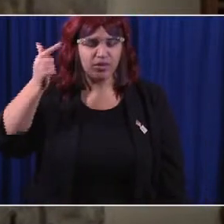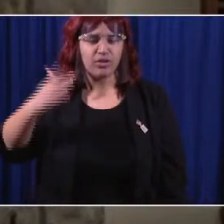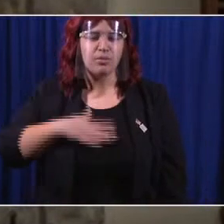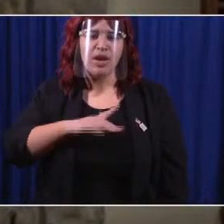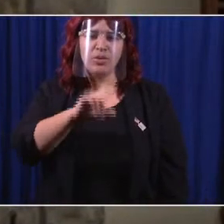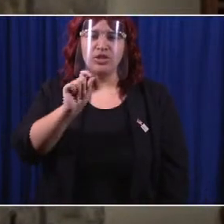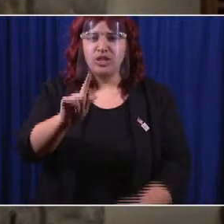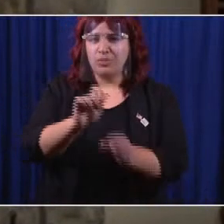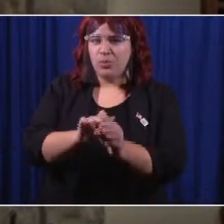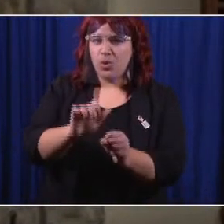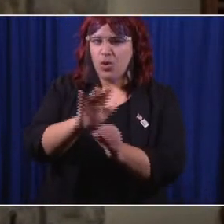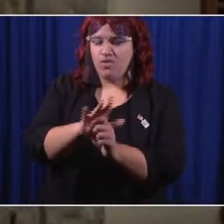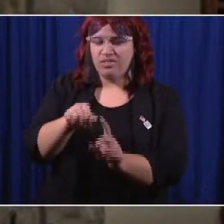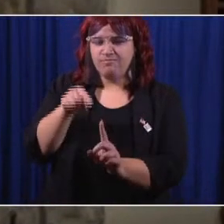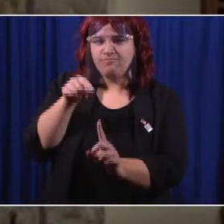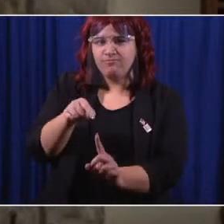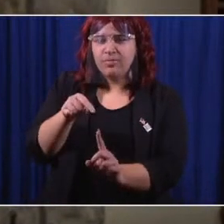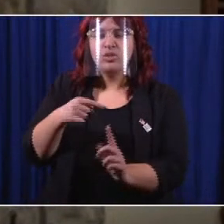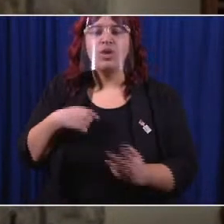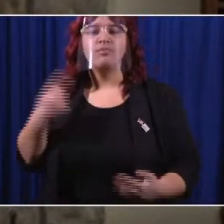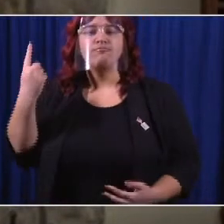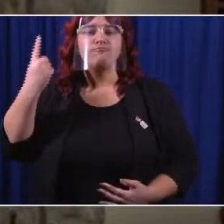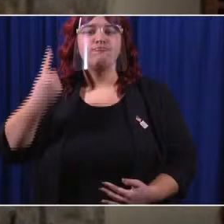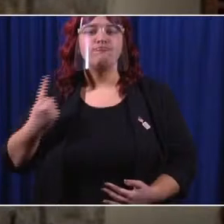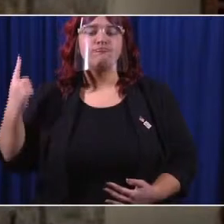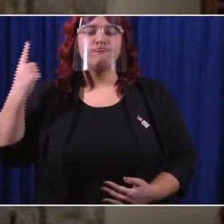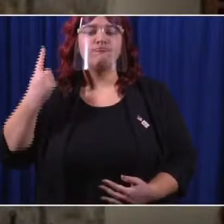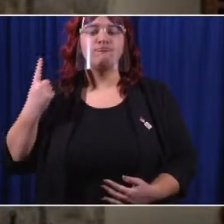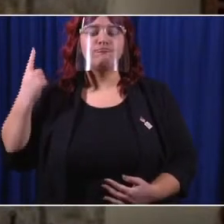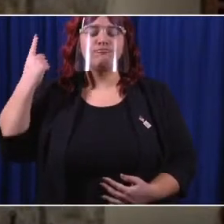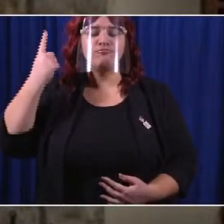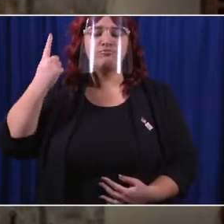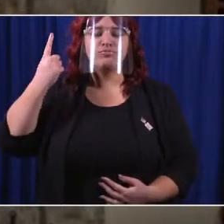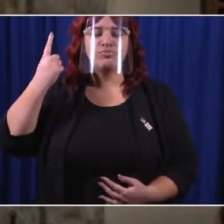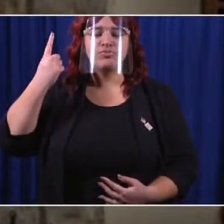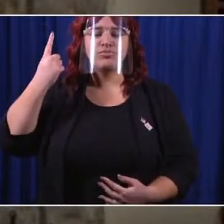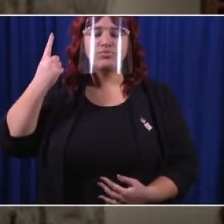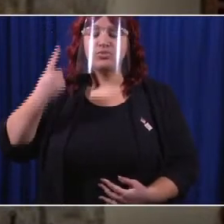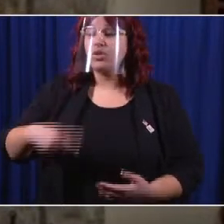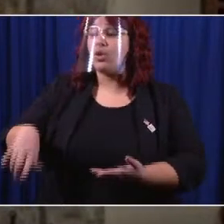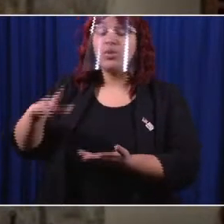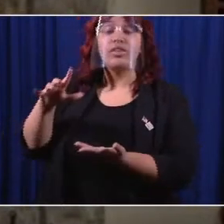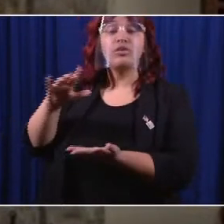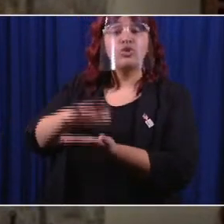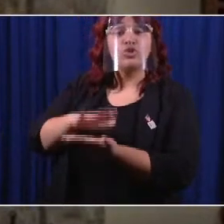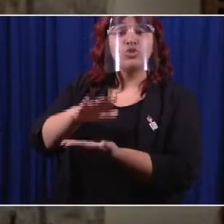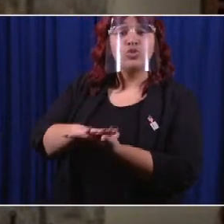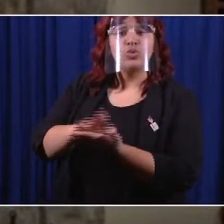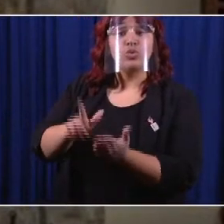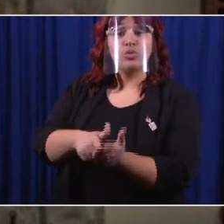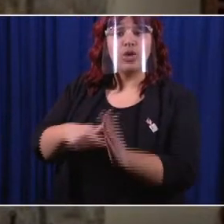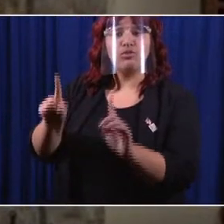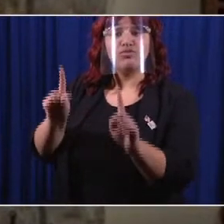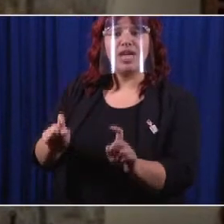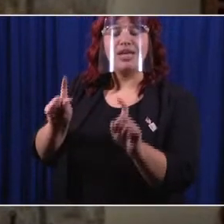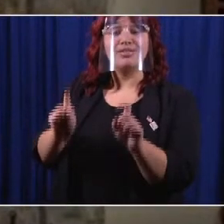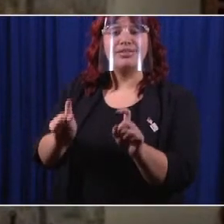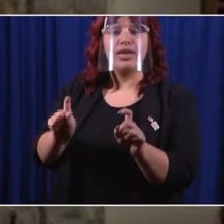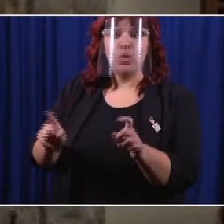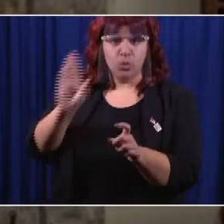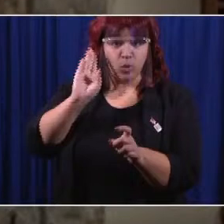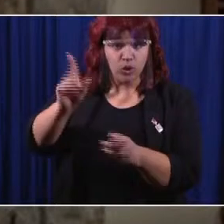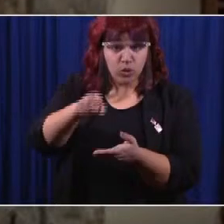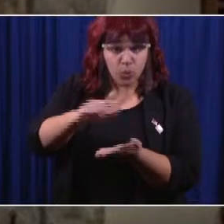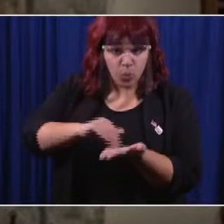education. Will you be willing to waive the accountability standards that go with state testing, like literary assessments? If yes, why?